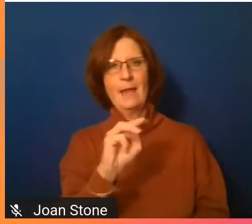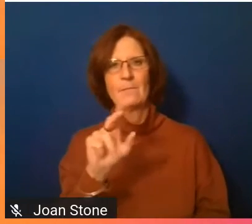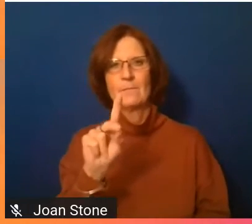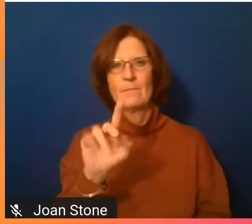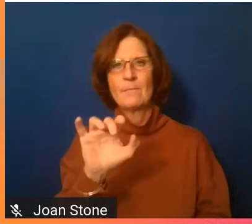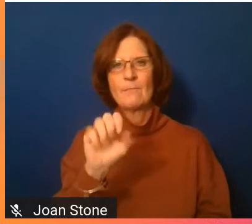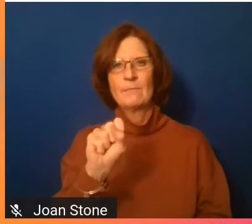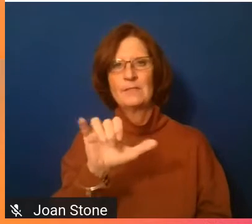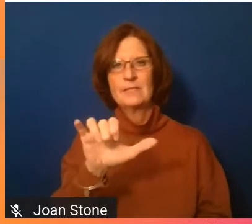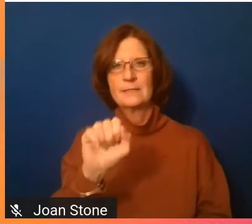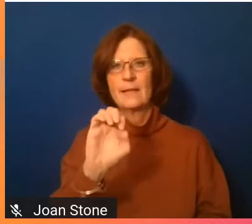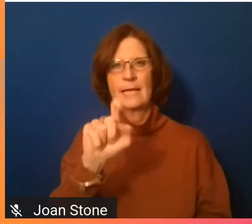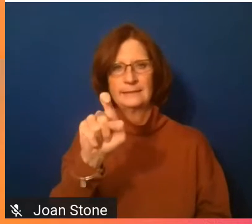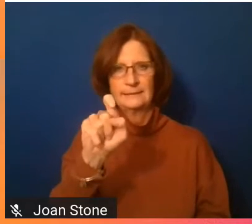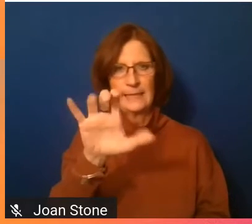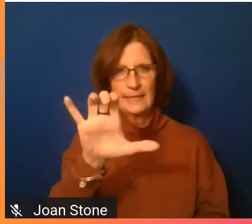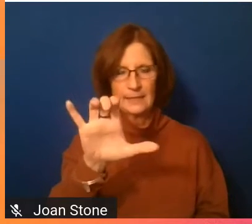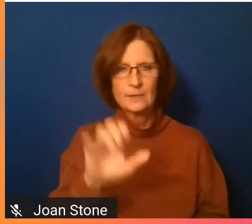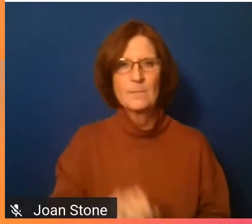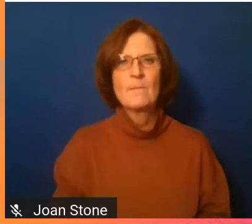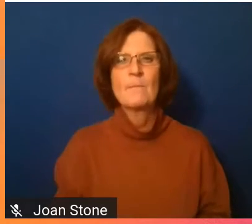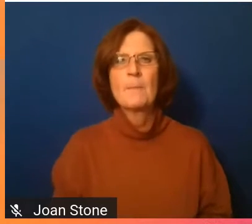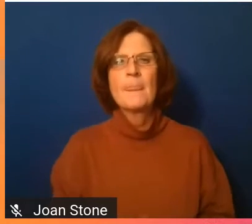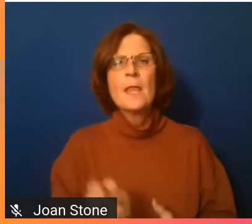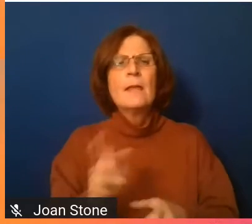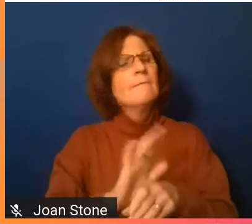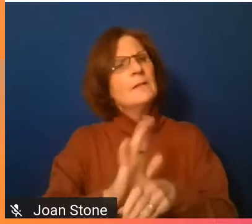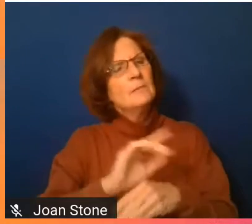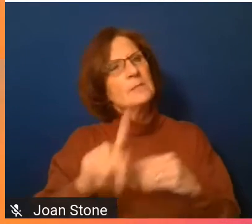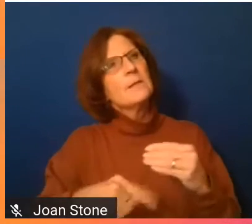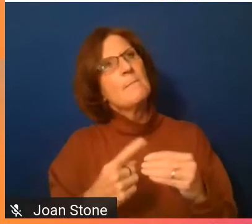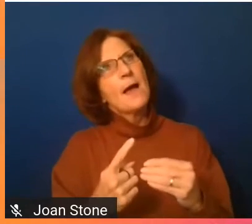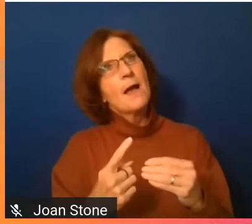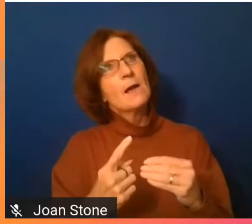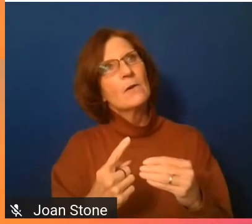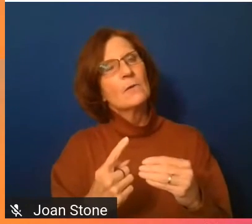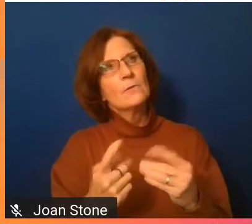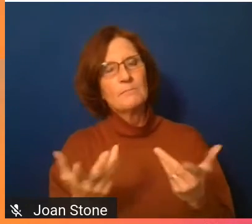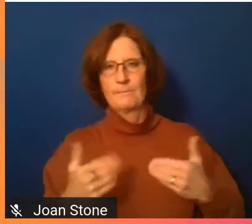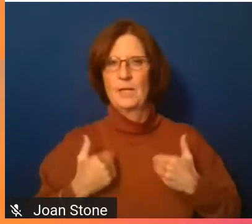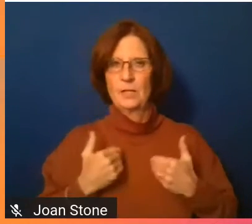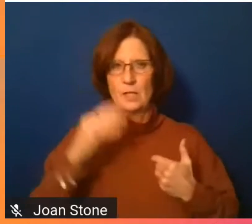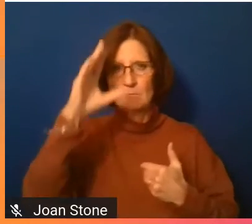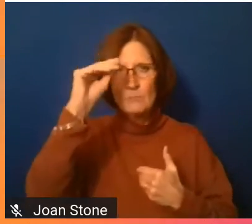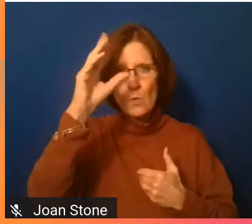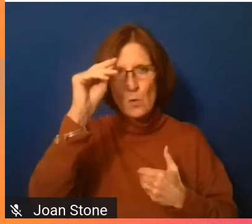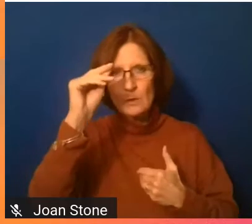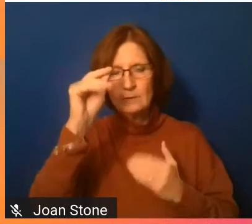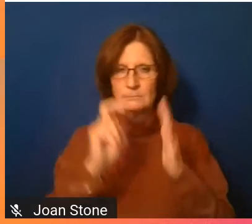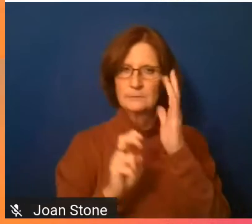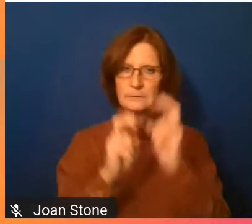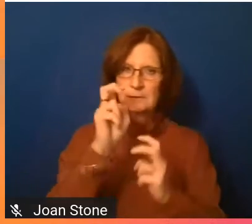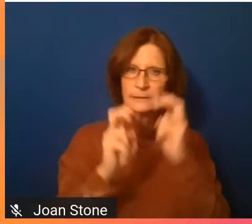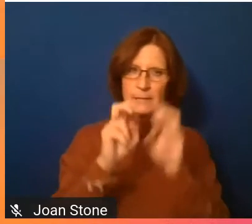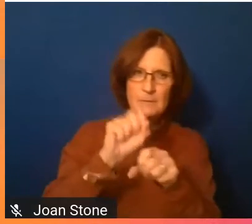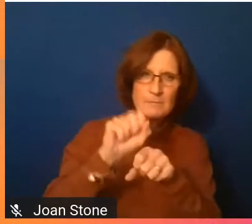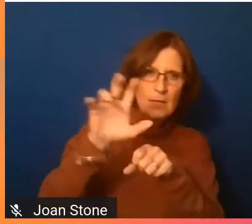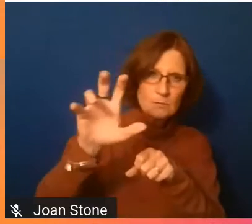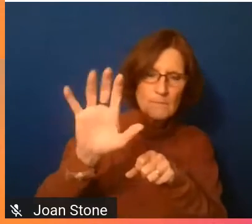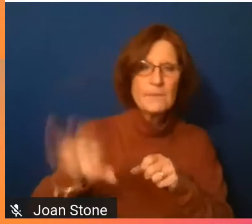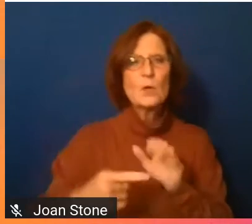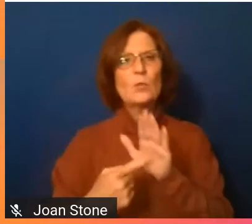Wyman. The film is about this young boy climbing a mountain that represents